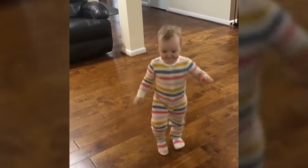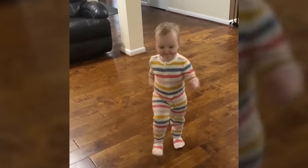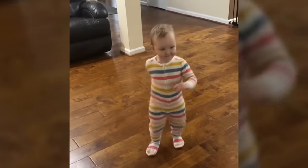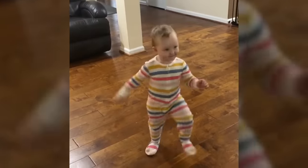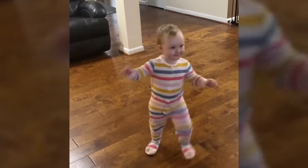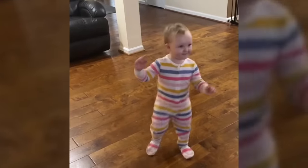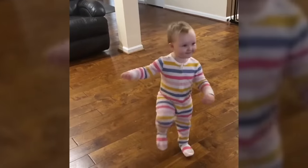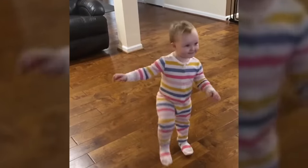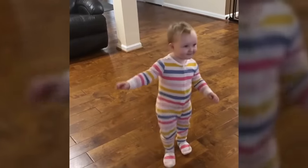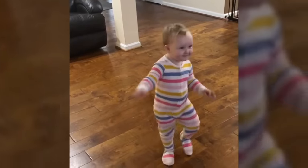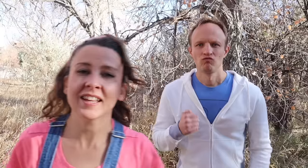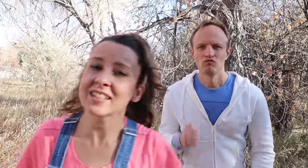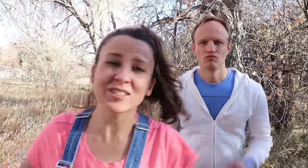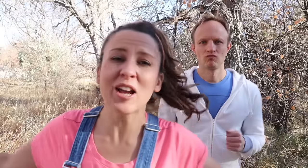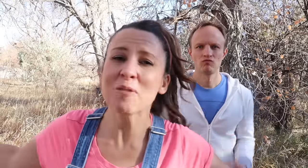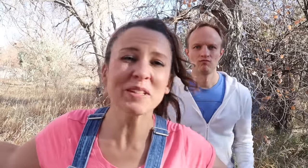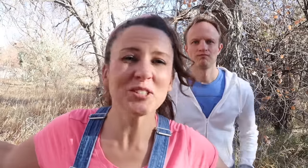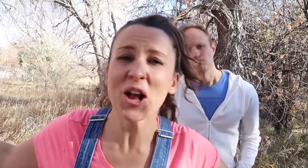dino play.